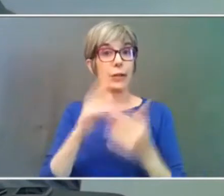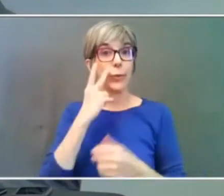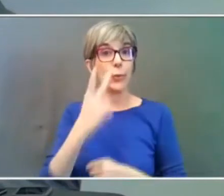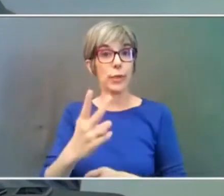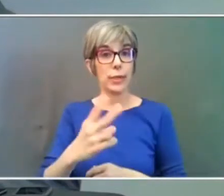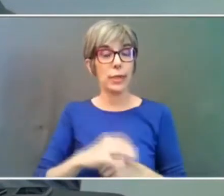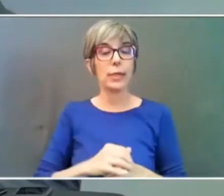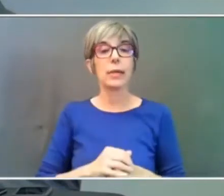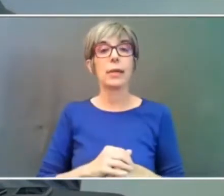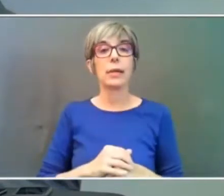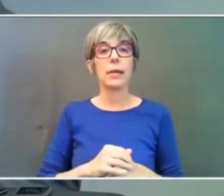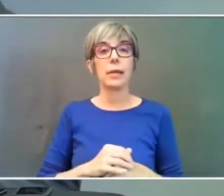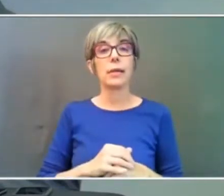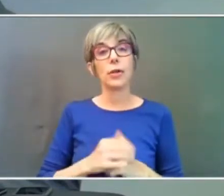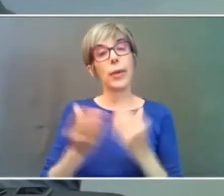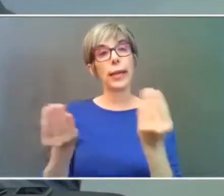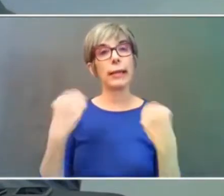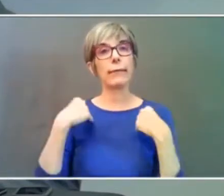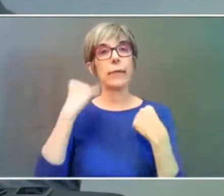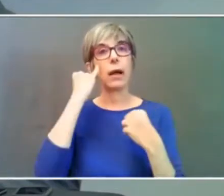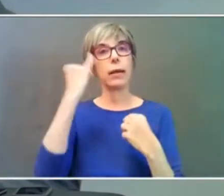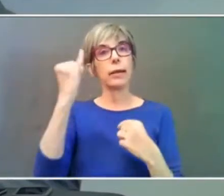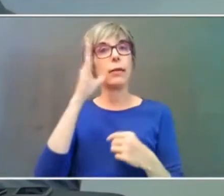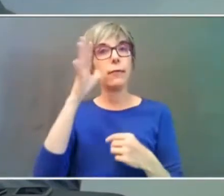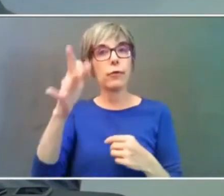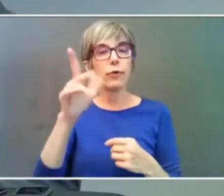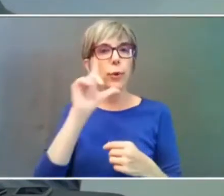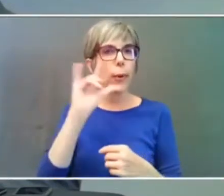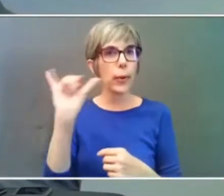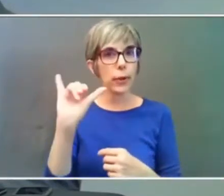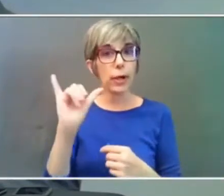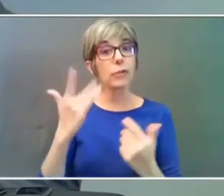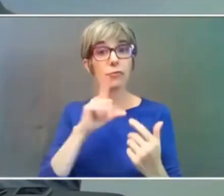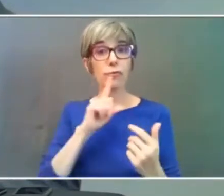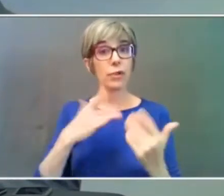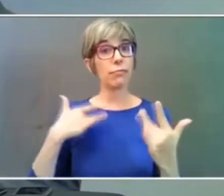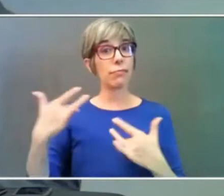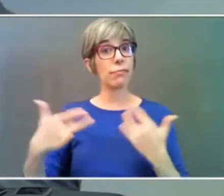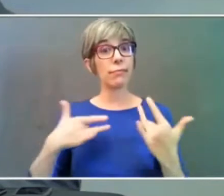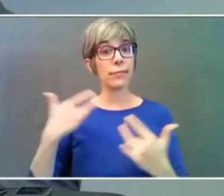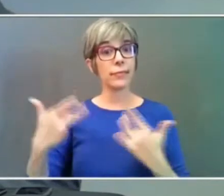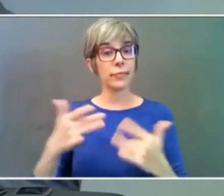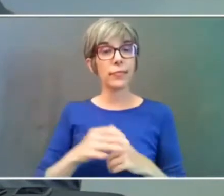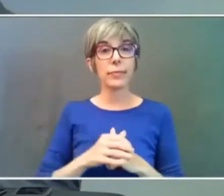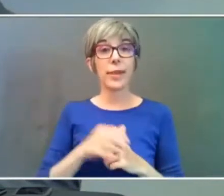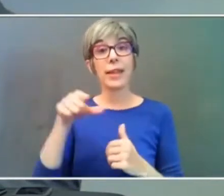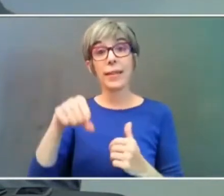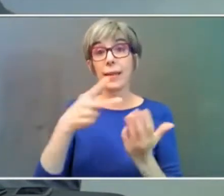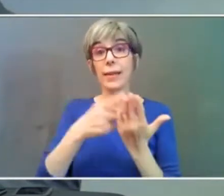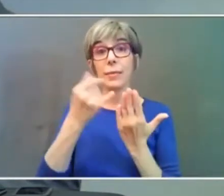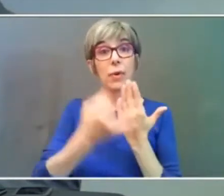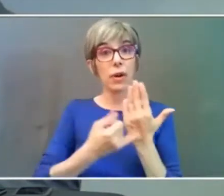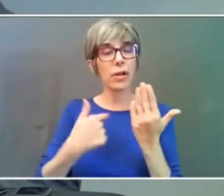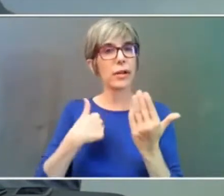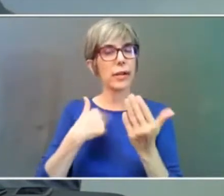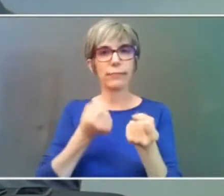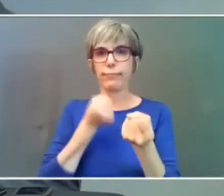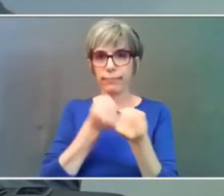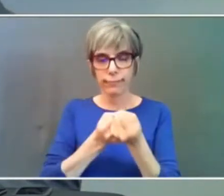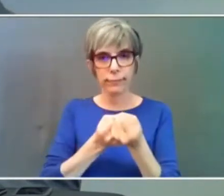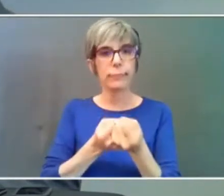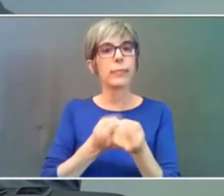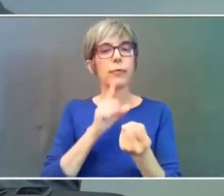what it will look like in the future. It's very exciting. I love the project. I'm